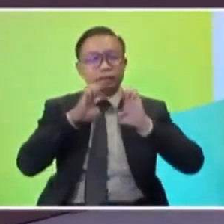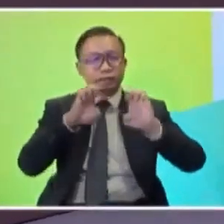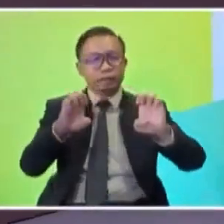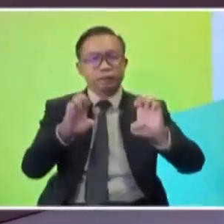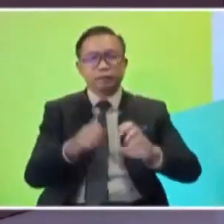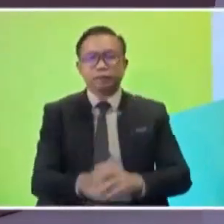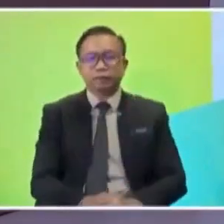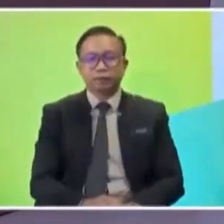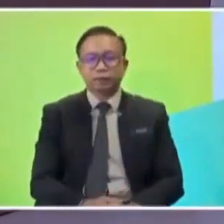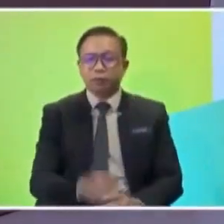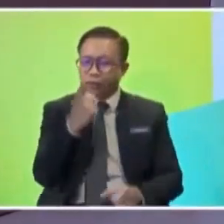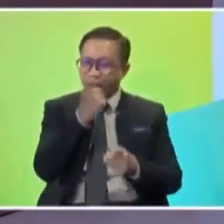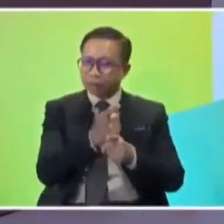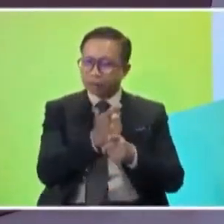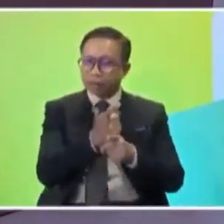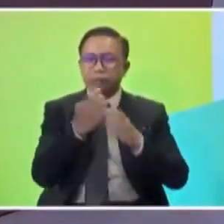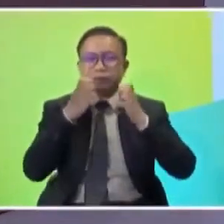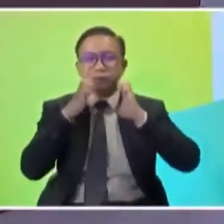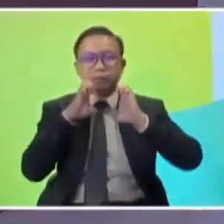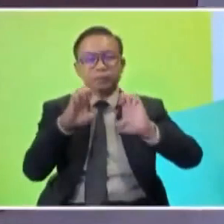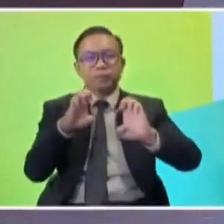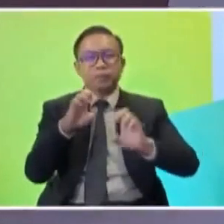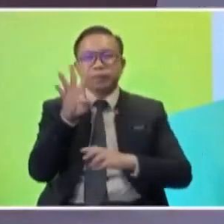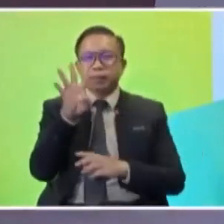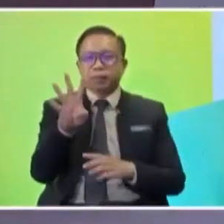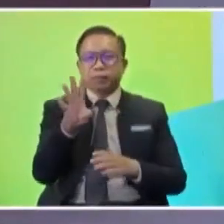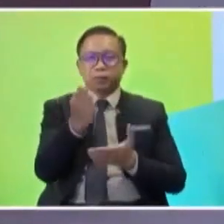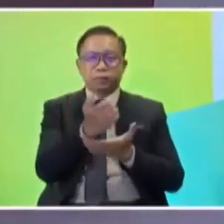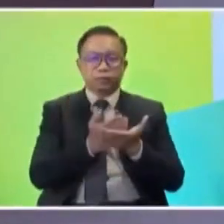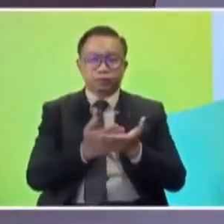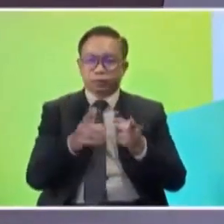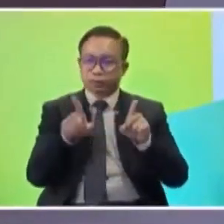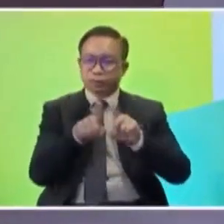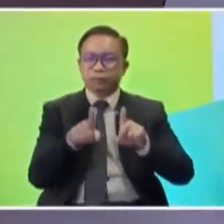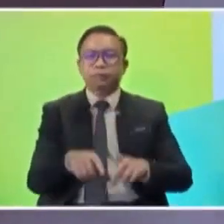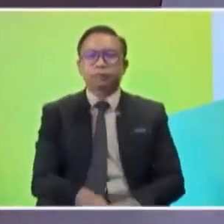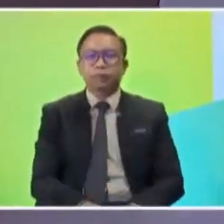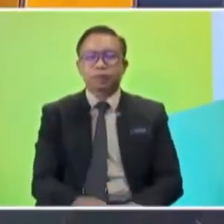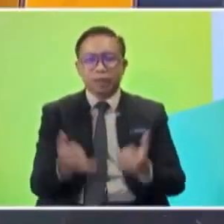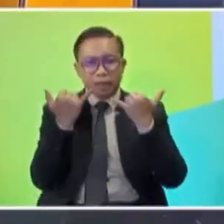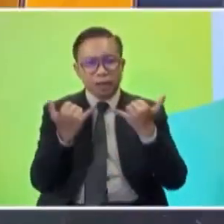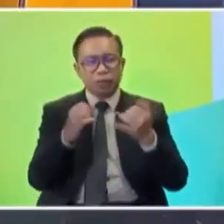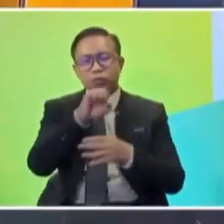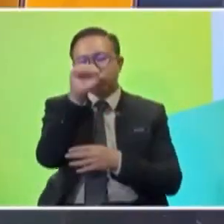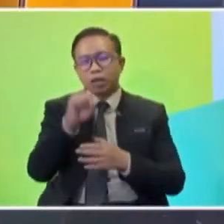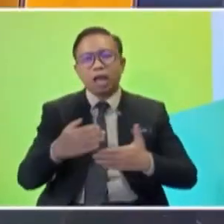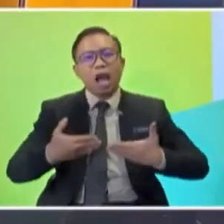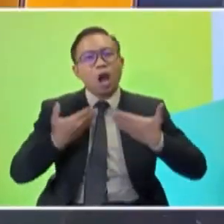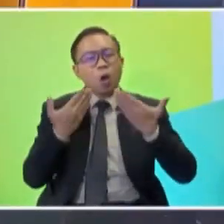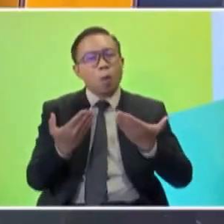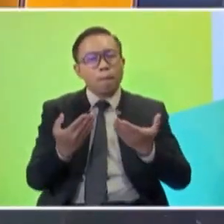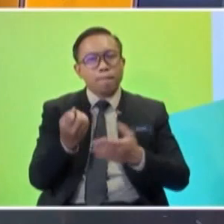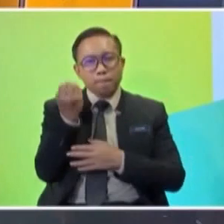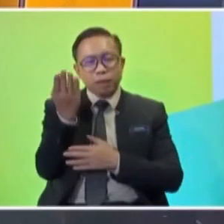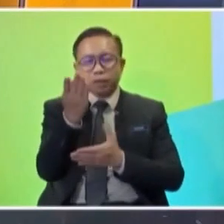Chris! Is this correct, sir? Yes, excellent. You have cut it into four equal parts. Okay, now your question is how many part each kids